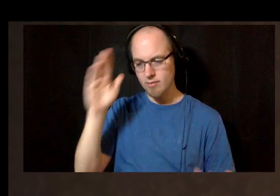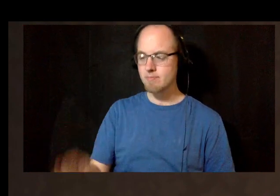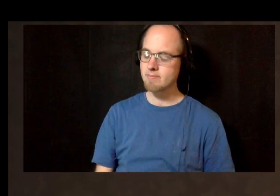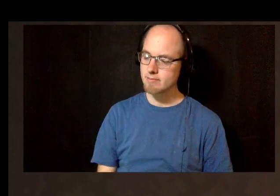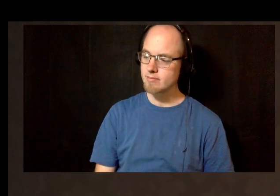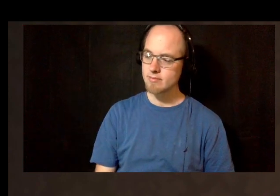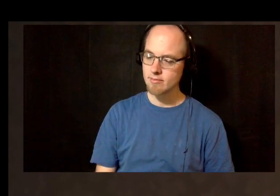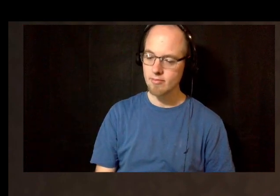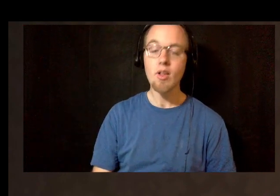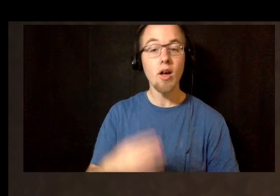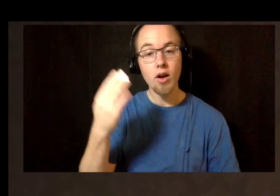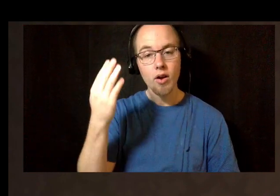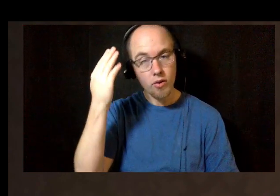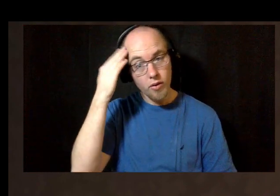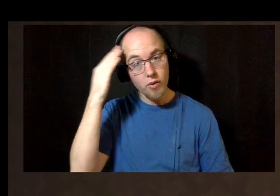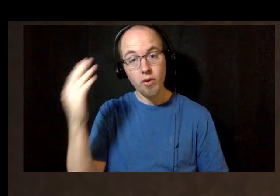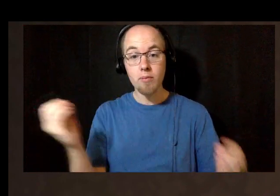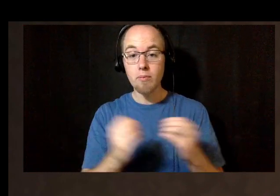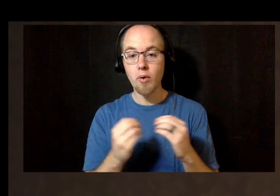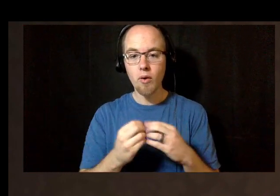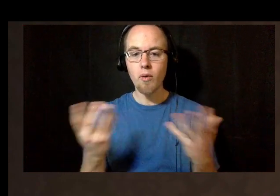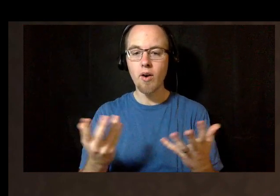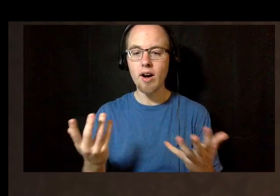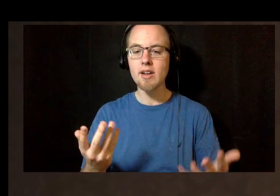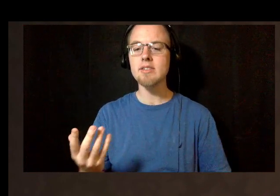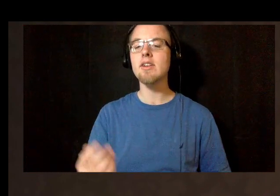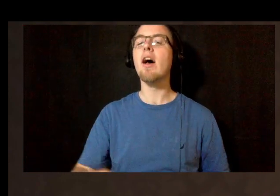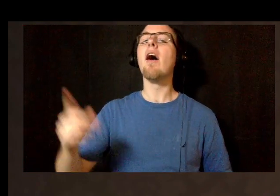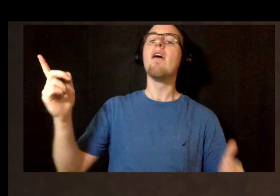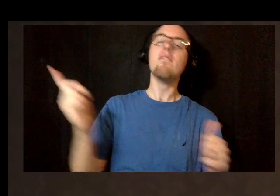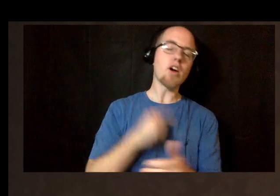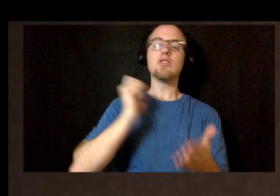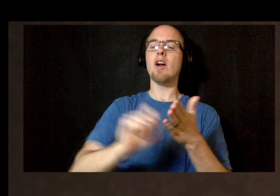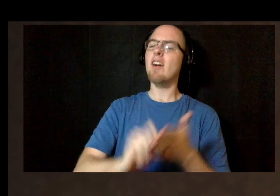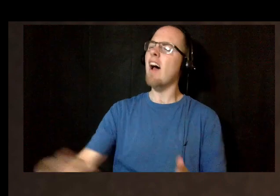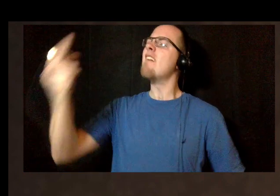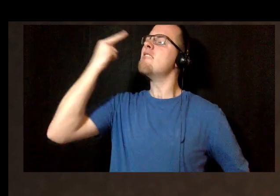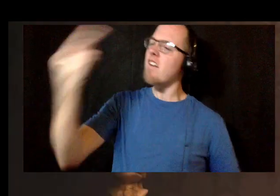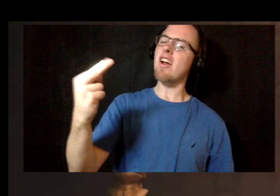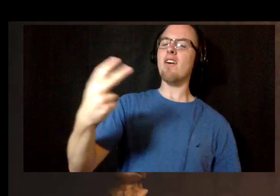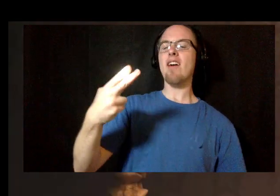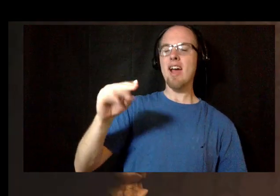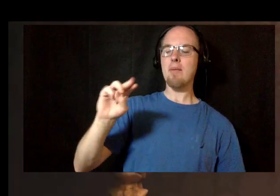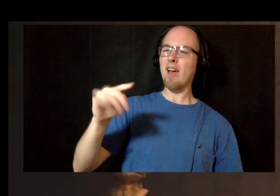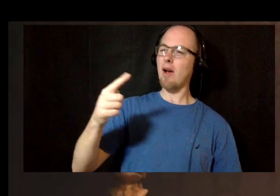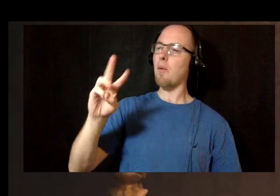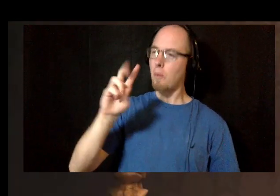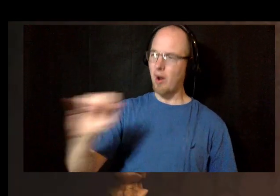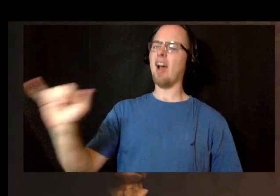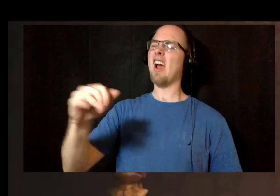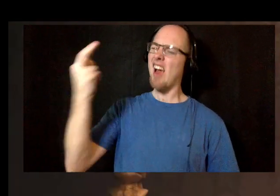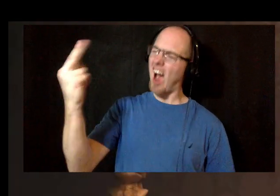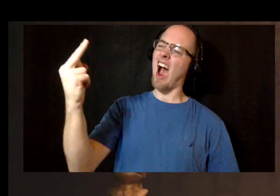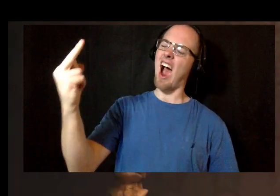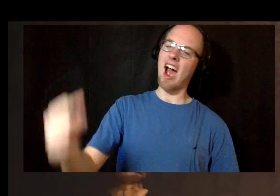You know the other great thing about that story? First draft. Fuck you, Hemingway!